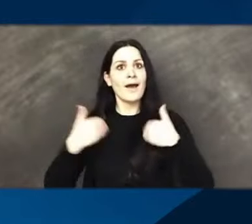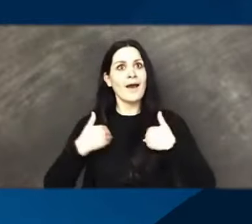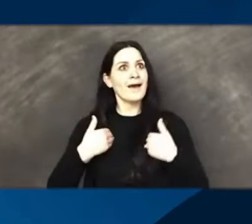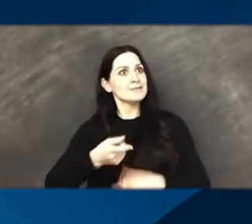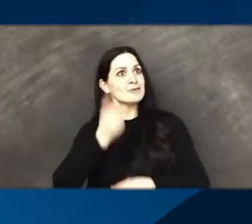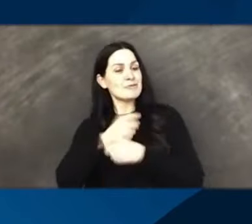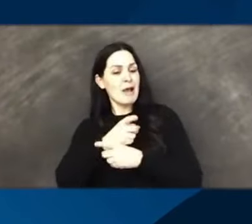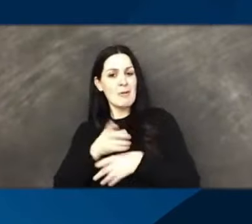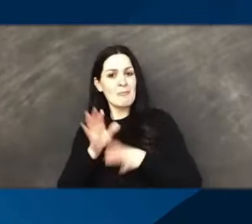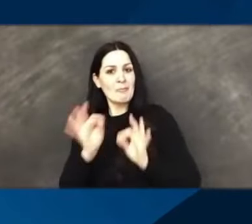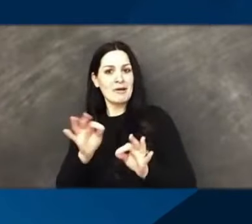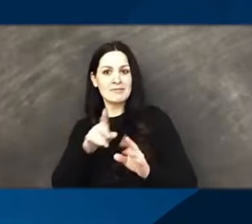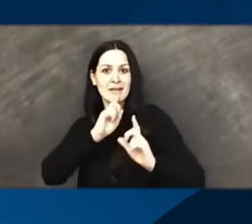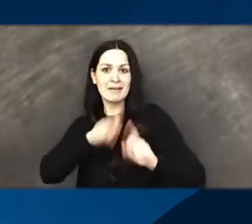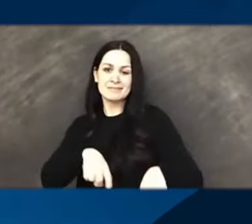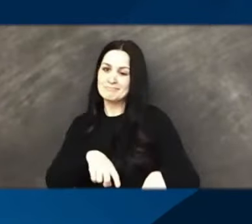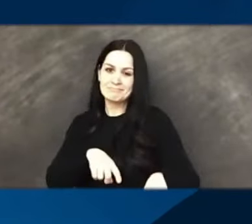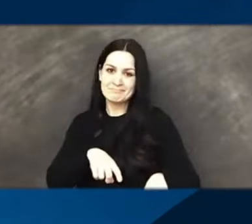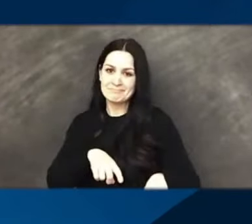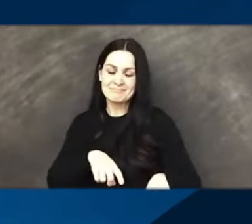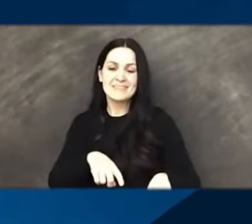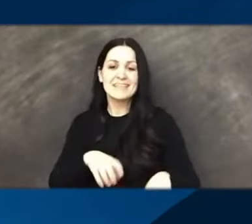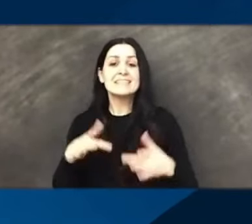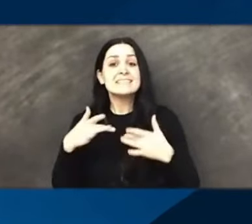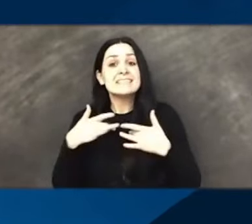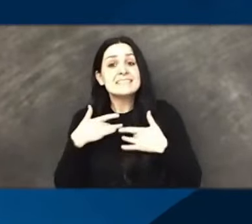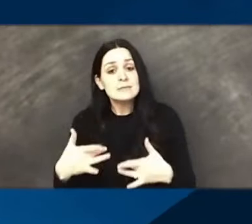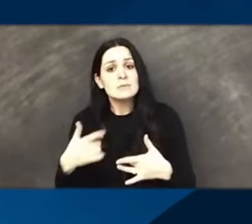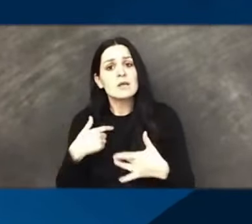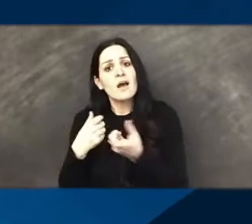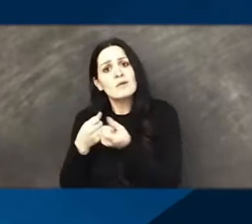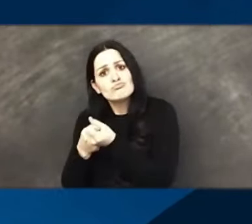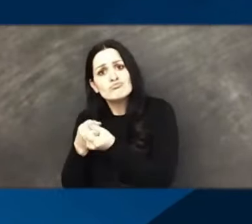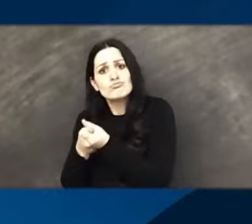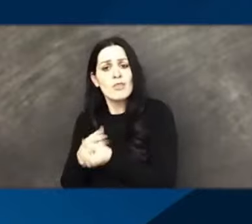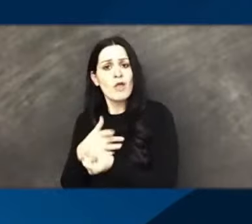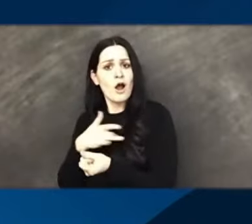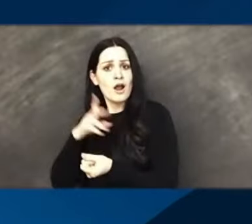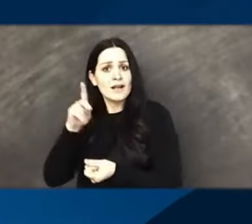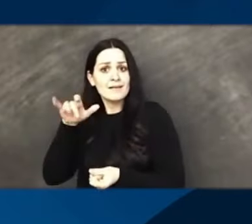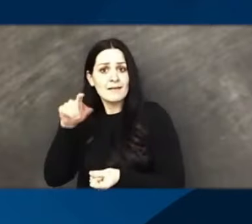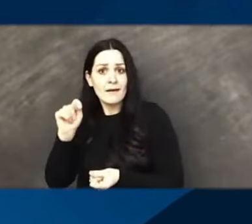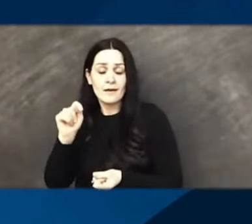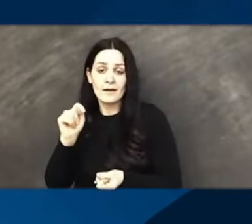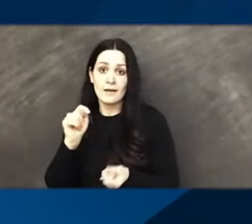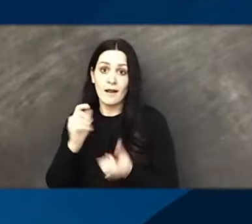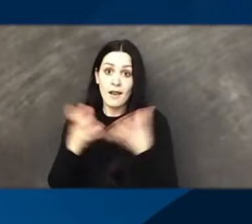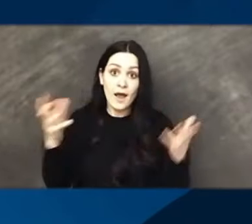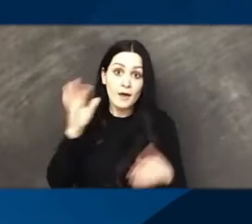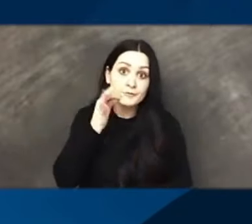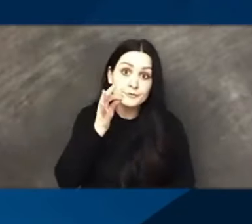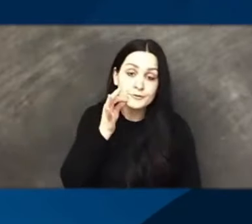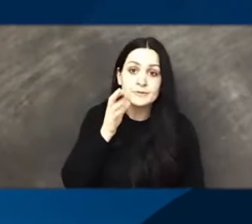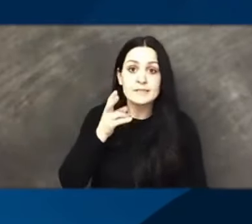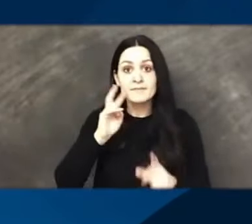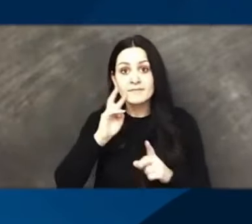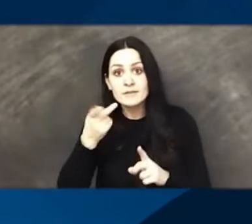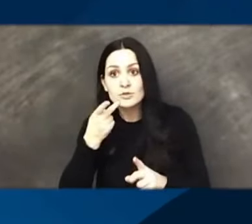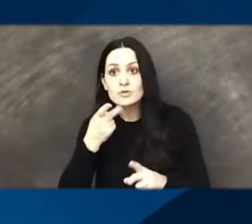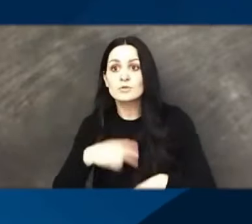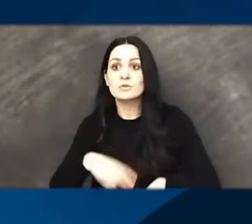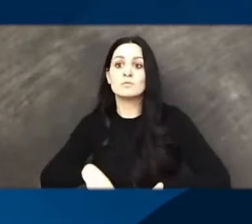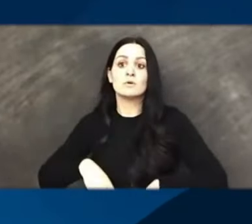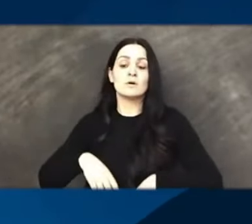is. I generally advocate the standard American heart diet, which is high in fruits and vegetables, high in unprocessed